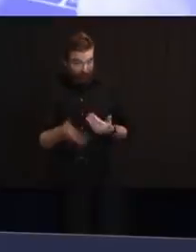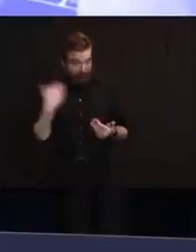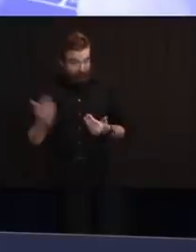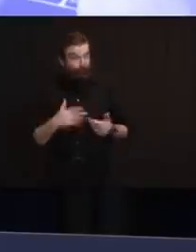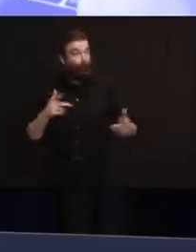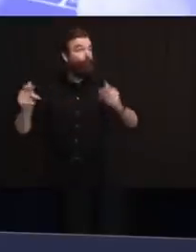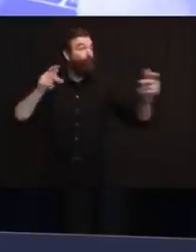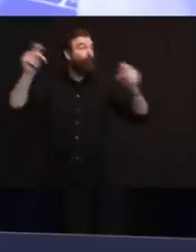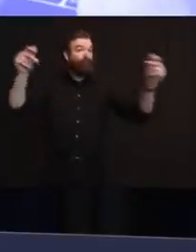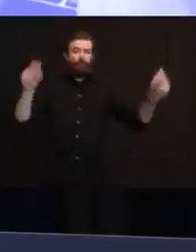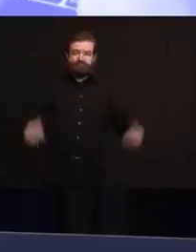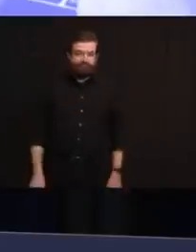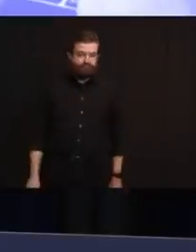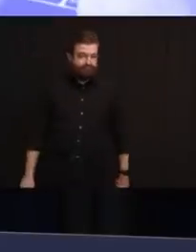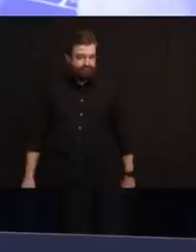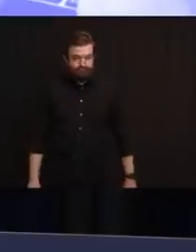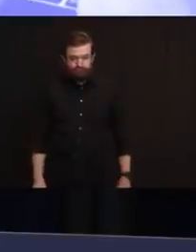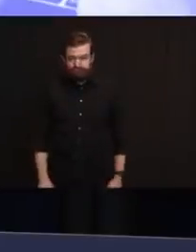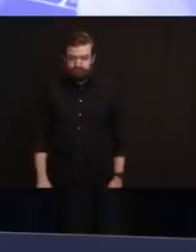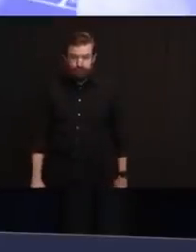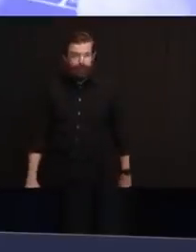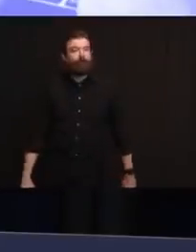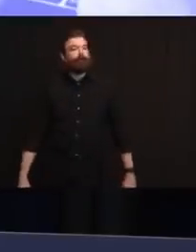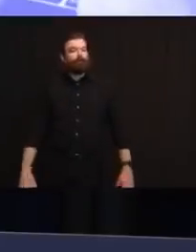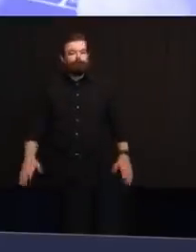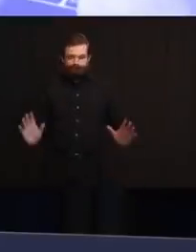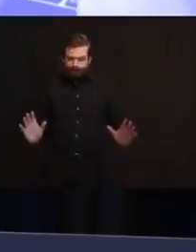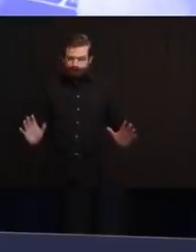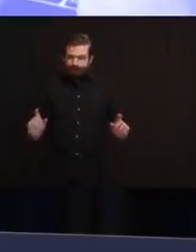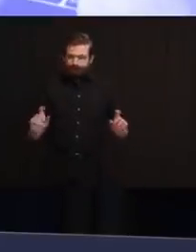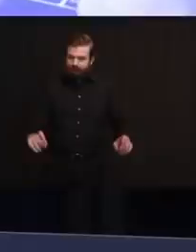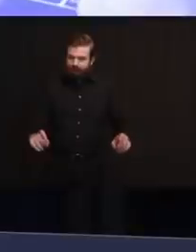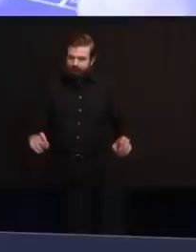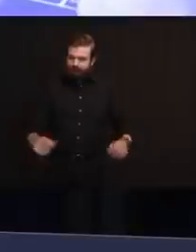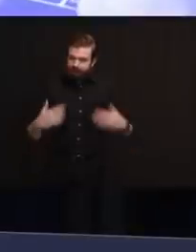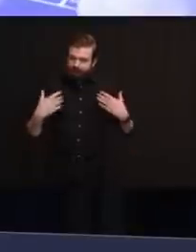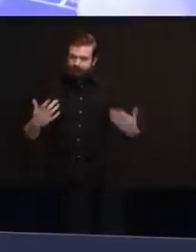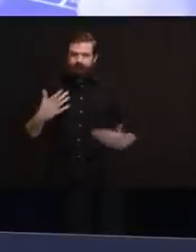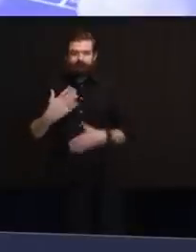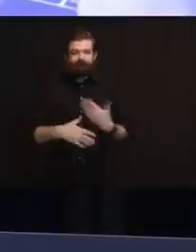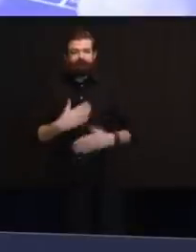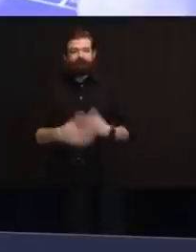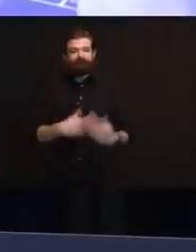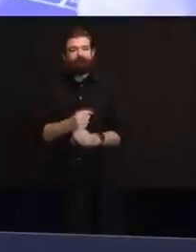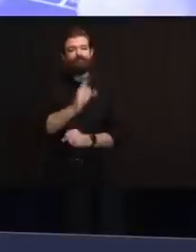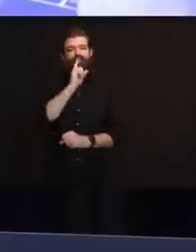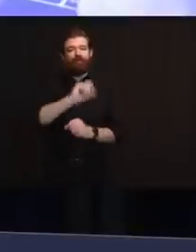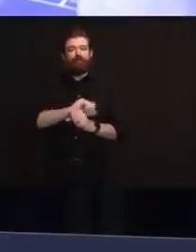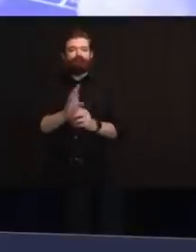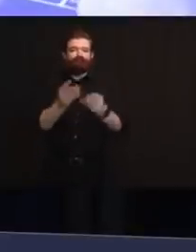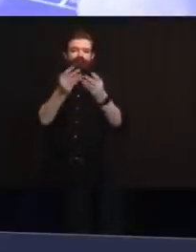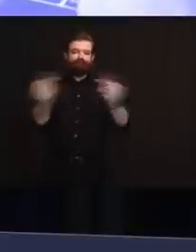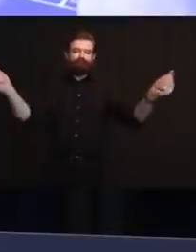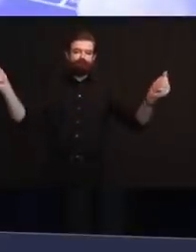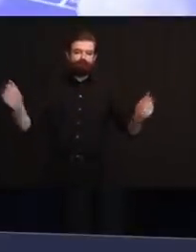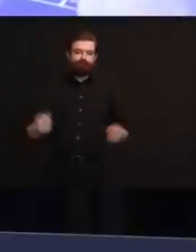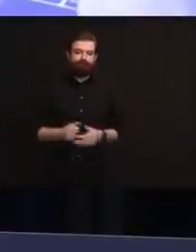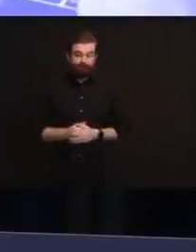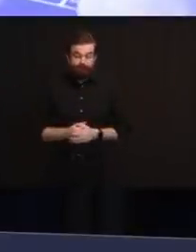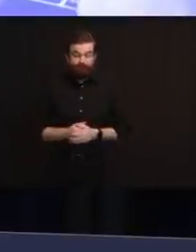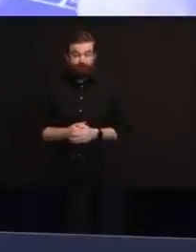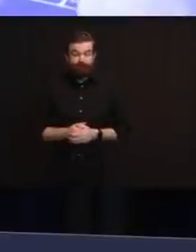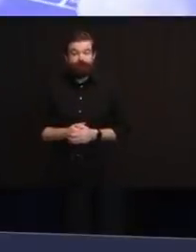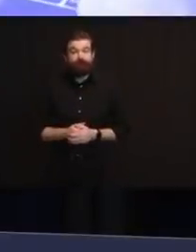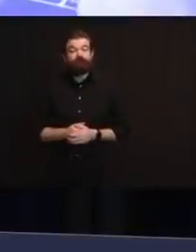need to do so that this virus has no place to go. There have been no new reports of multisystem